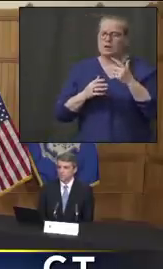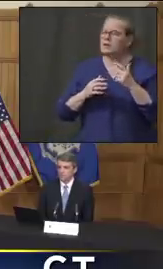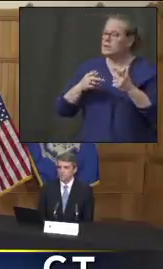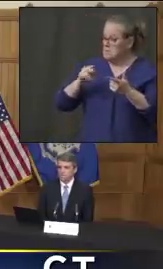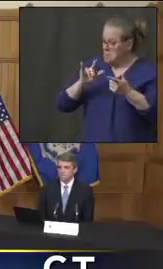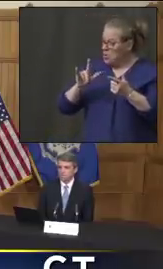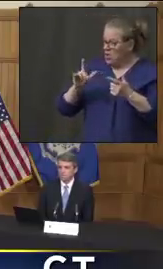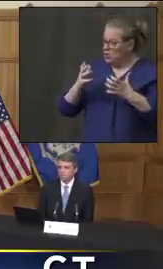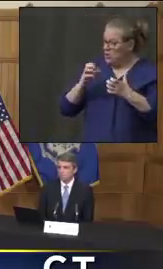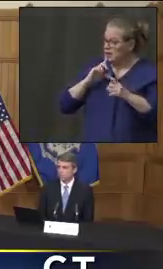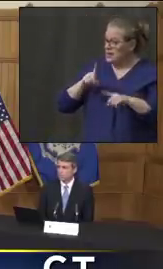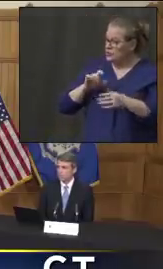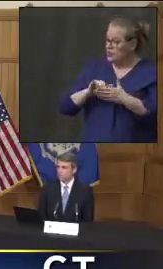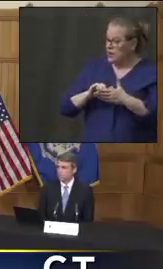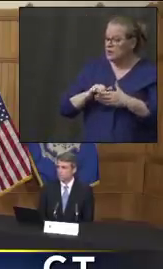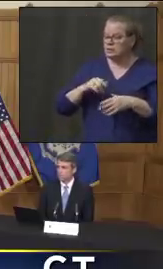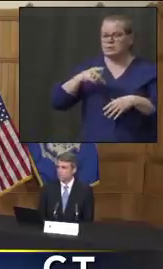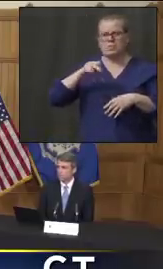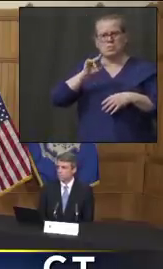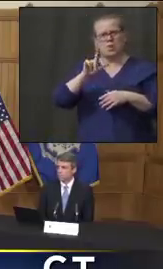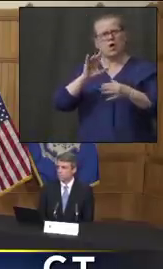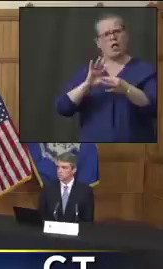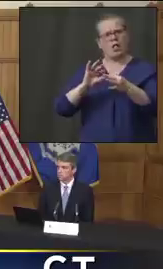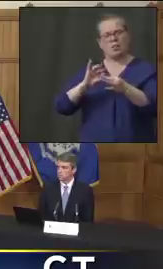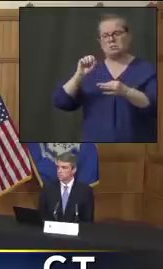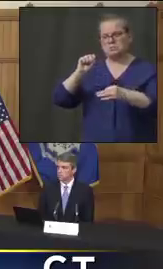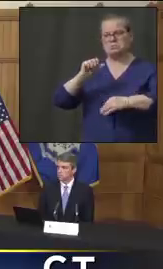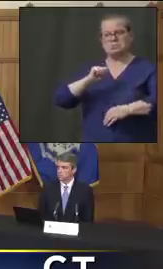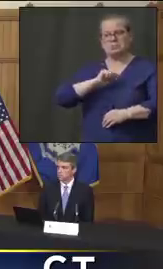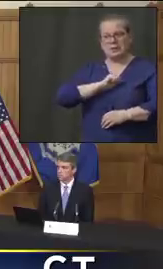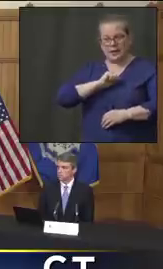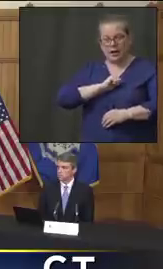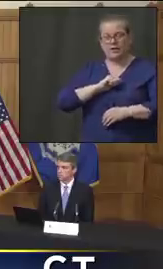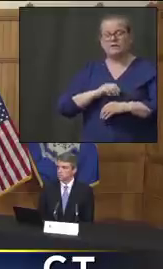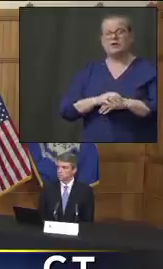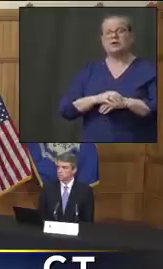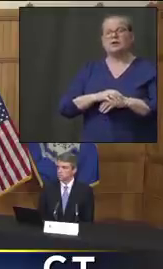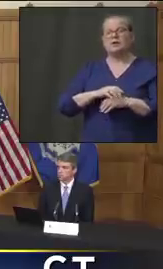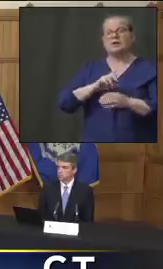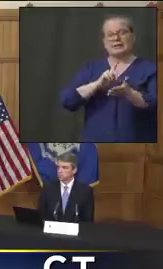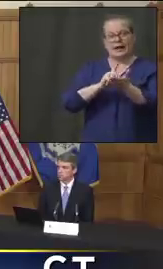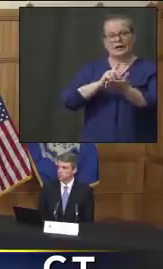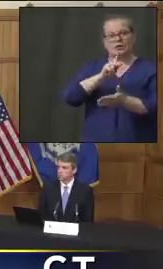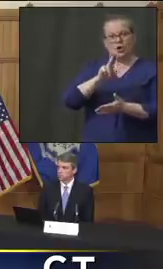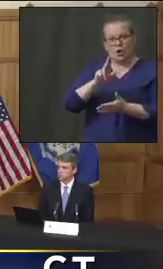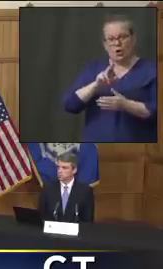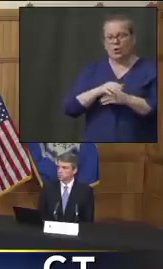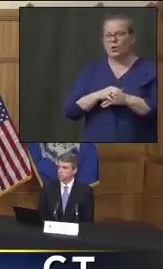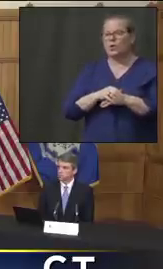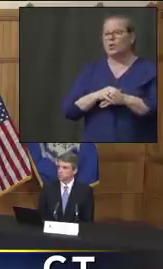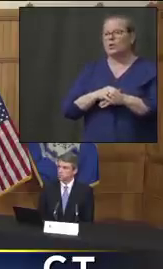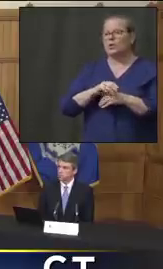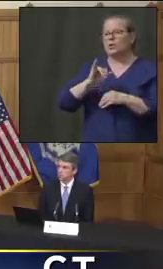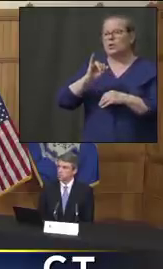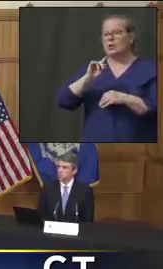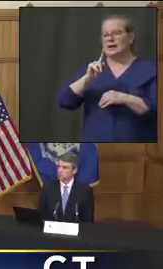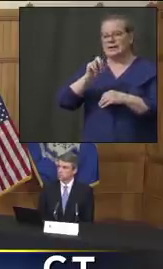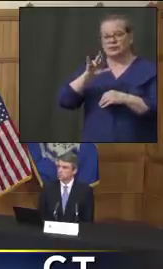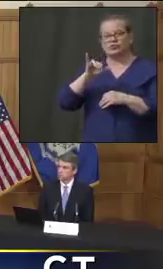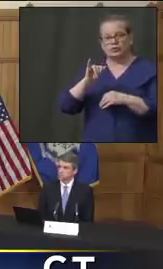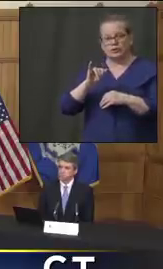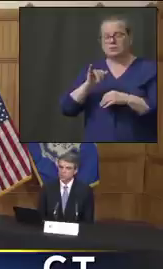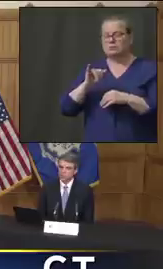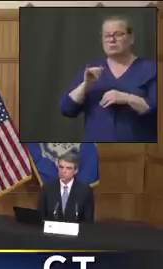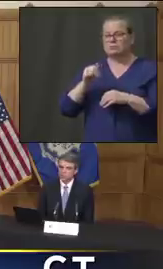I know this is something that myself and Dr. Coe and Andrew Newey spoke with legislative leaders about. As of